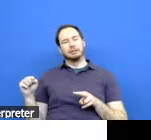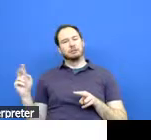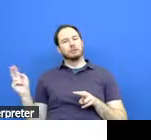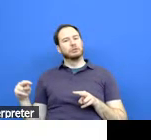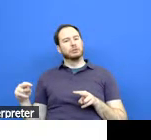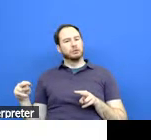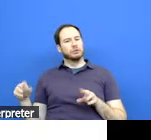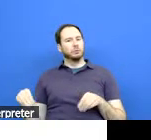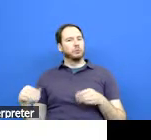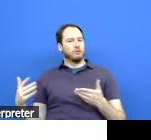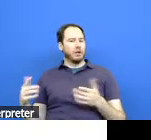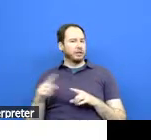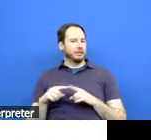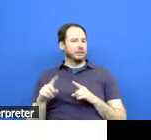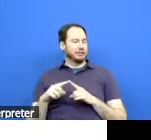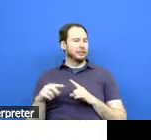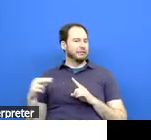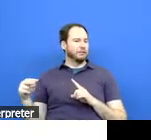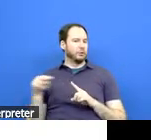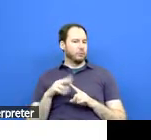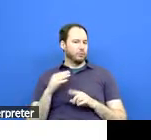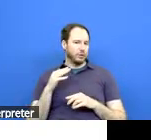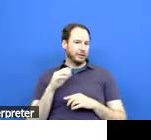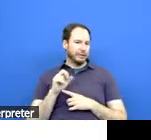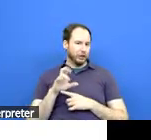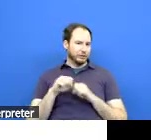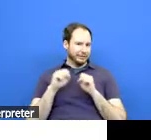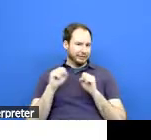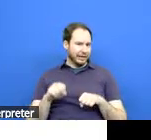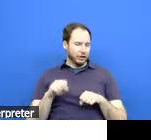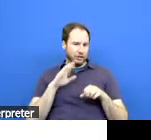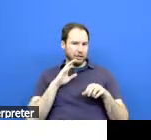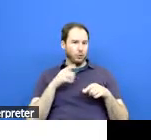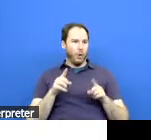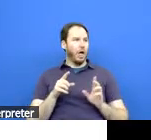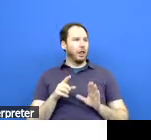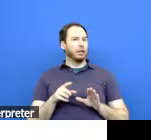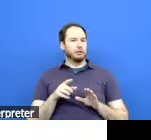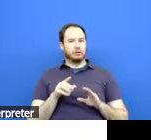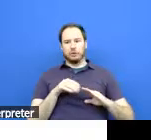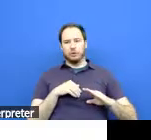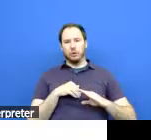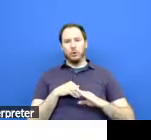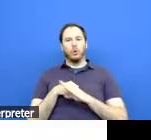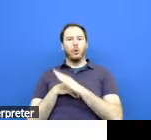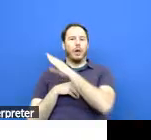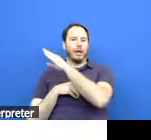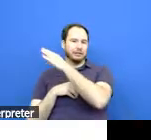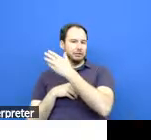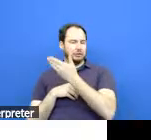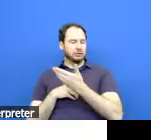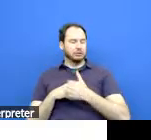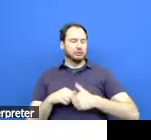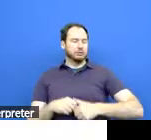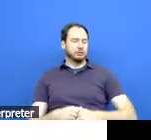to give two different viewpoints, because of course Erie Station is climbing as it goes to the east. So it'll